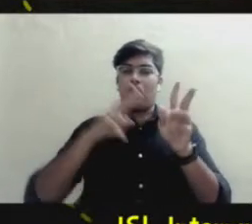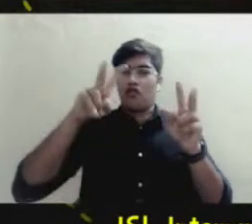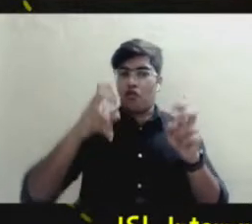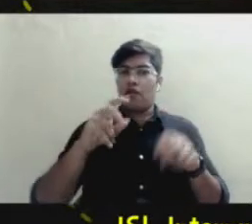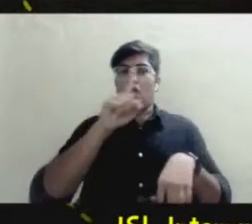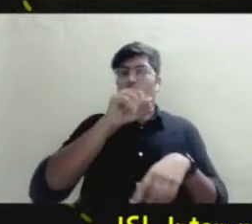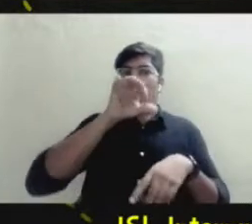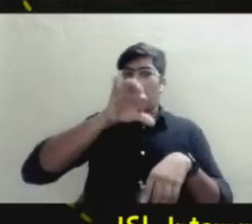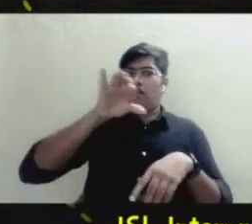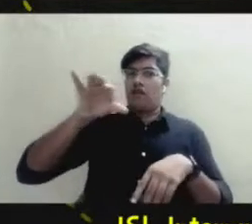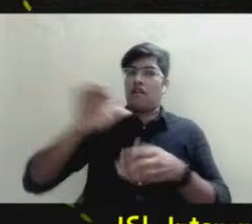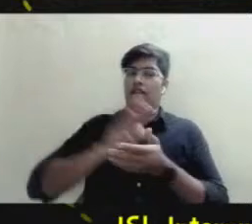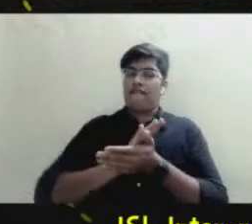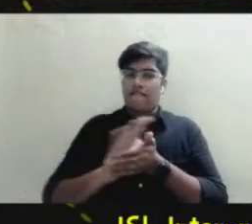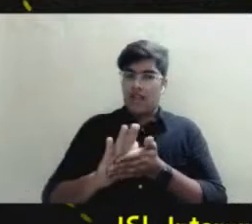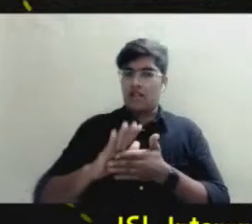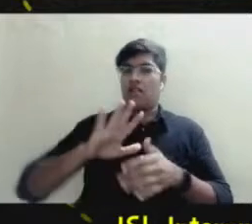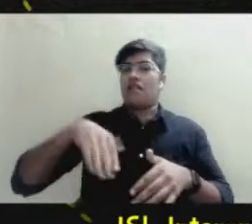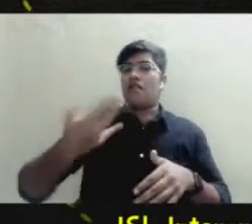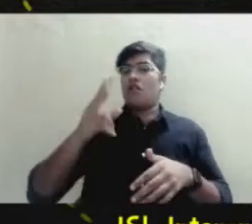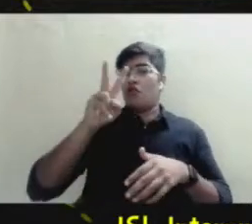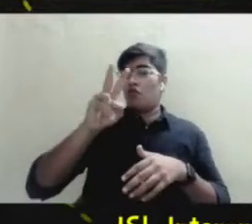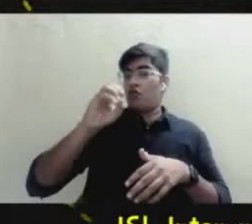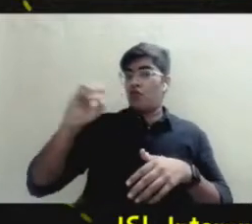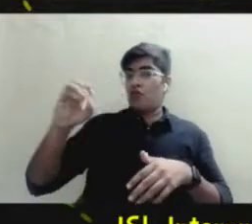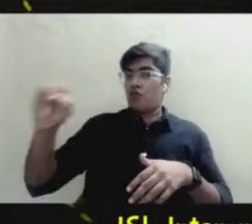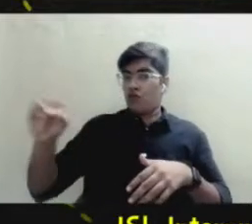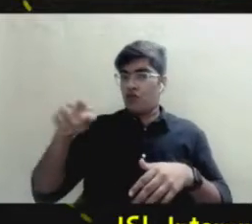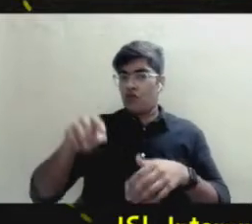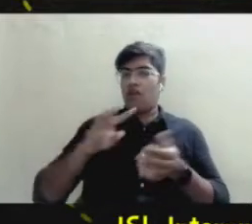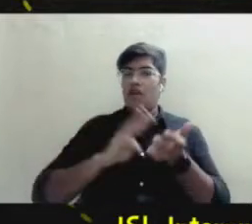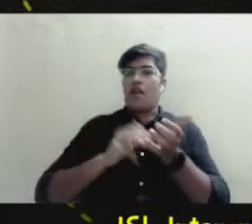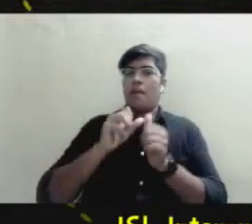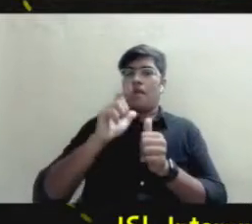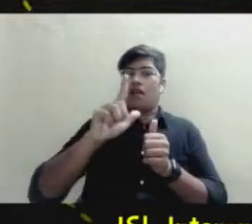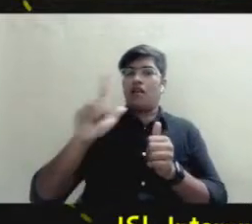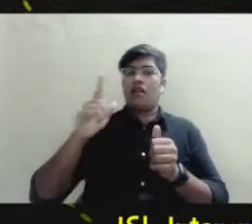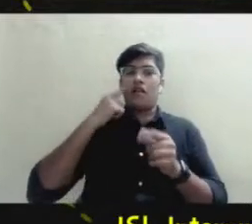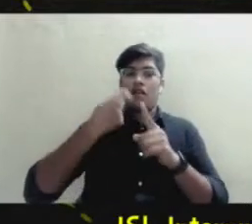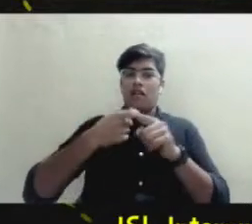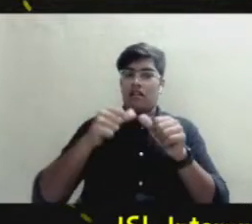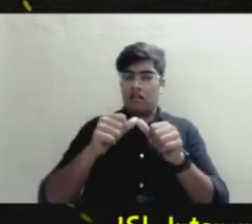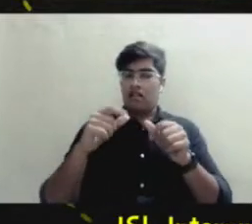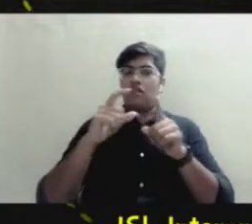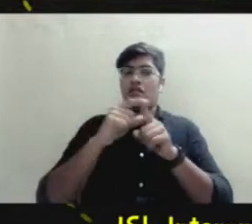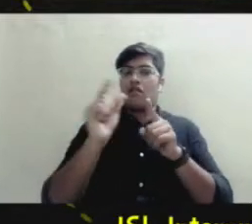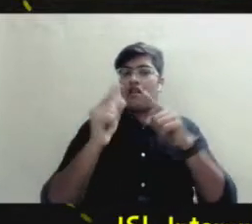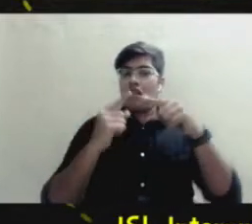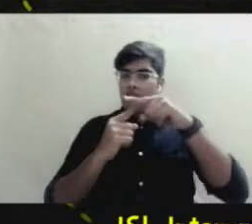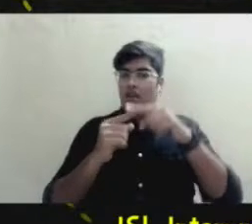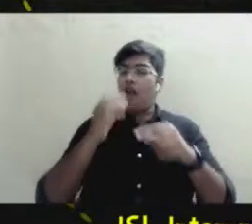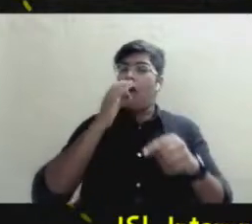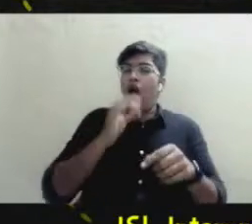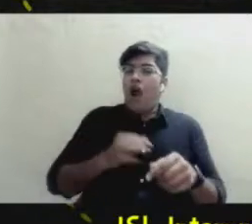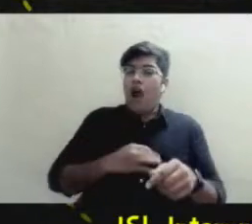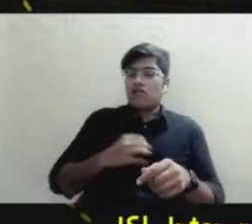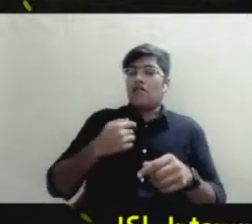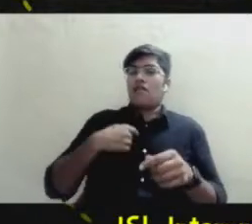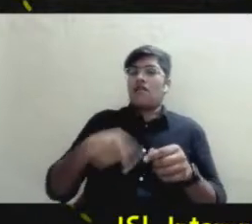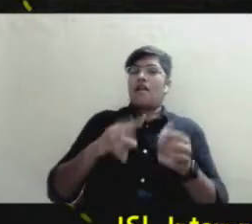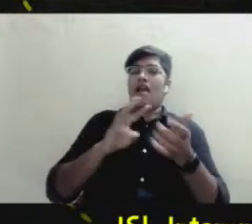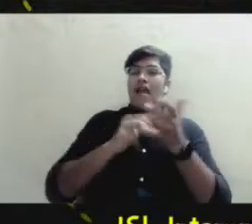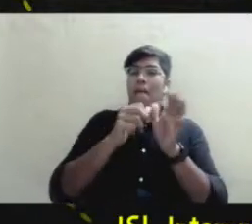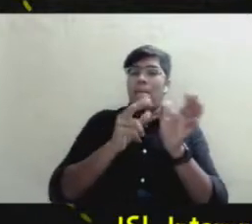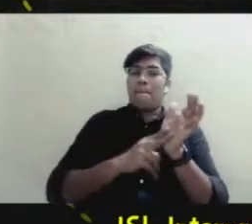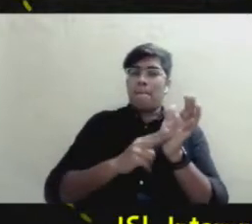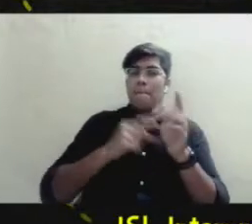in 2000 that Mallika Dutt asked me to be a part of Manke Manjire. And